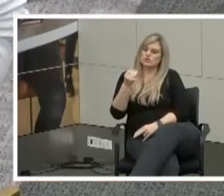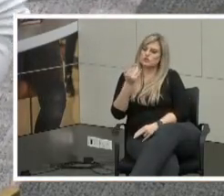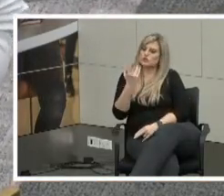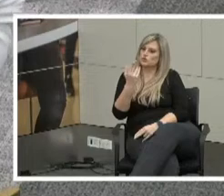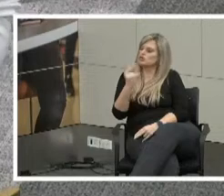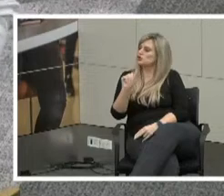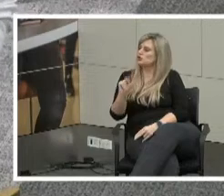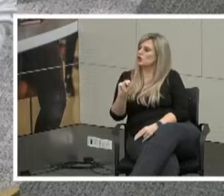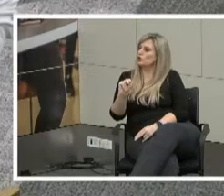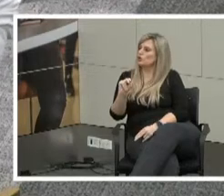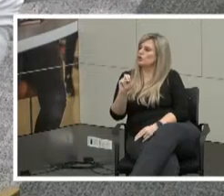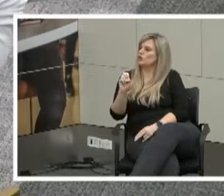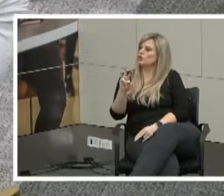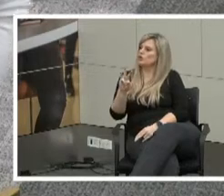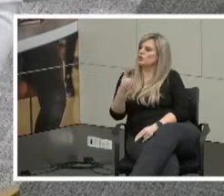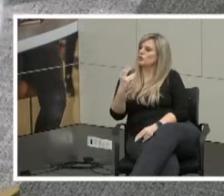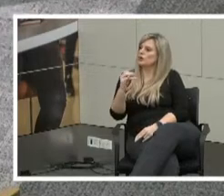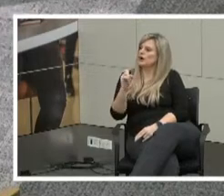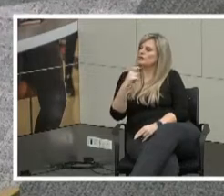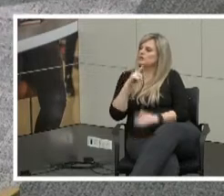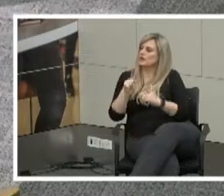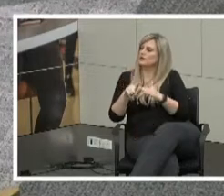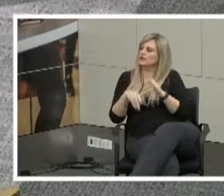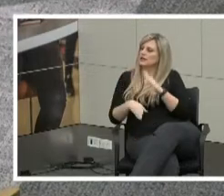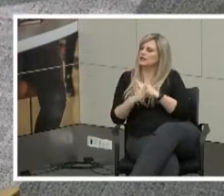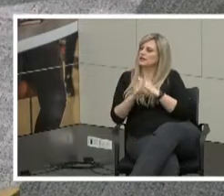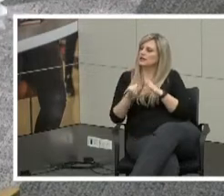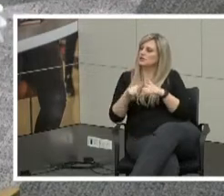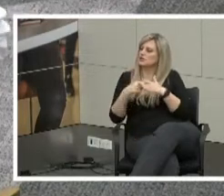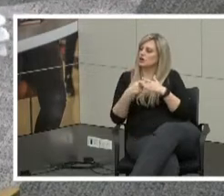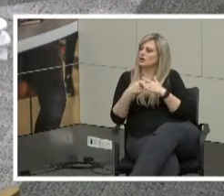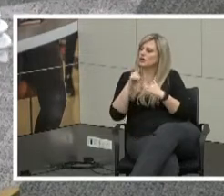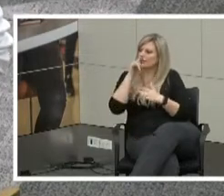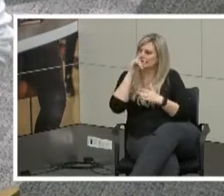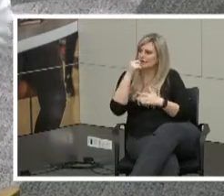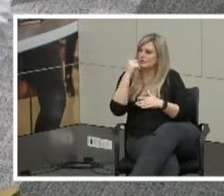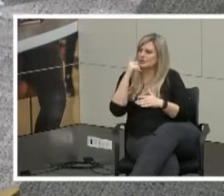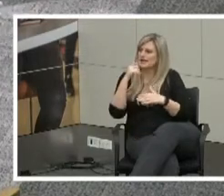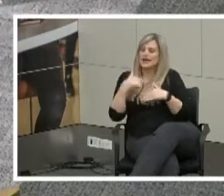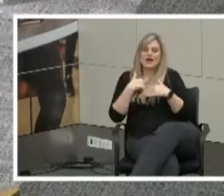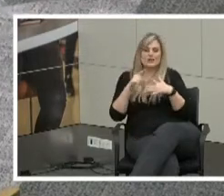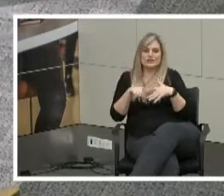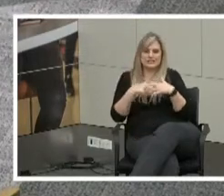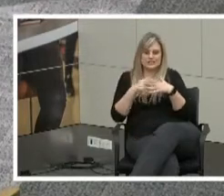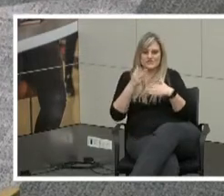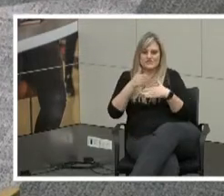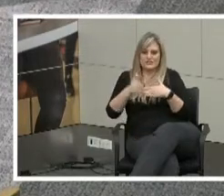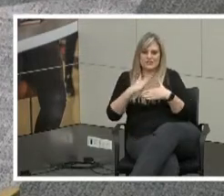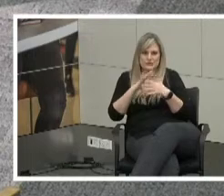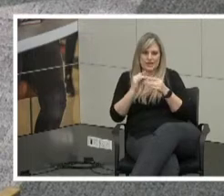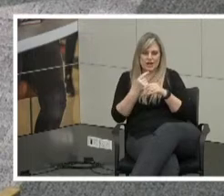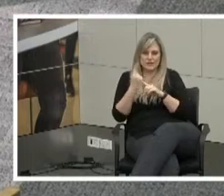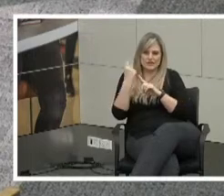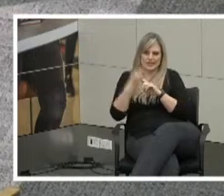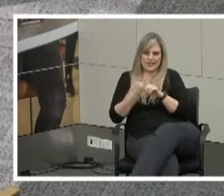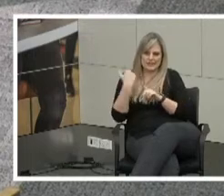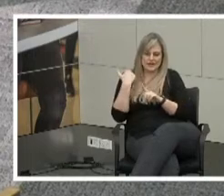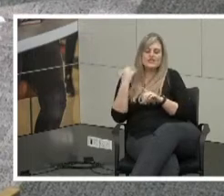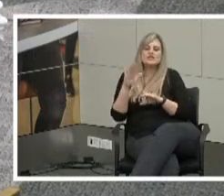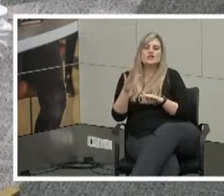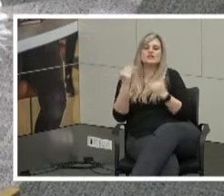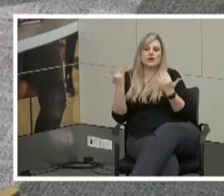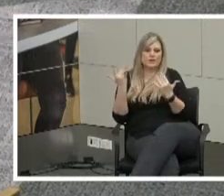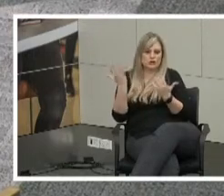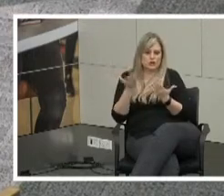I'm the executive director of Kickstart kids and I'm here because I couldn't quite finish my cont comments last month um